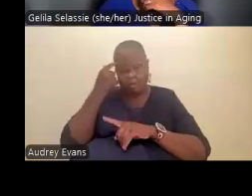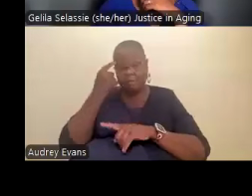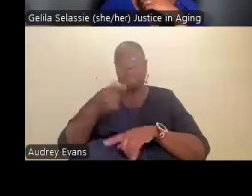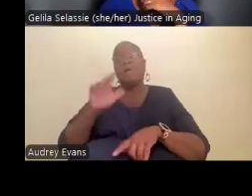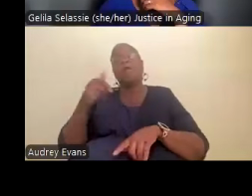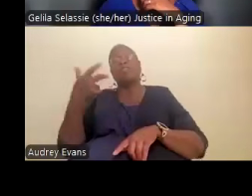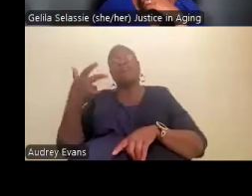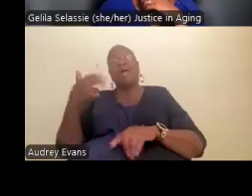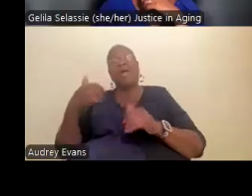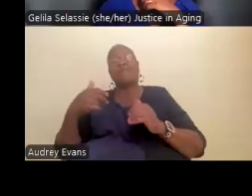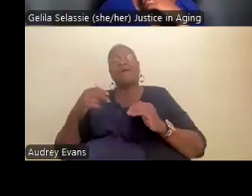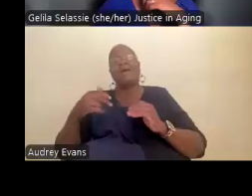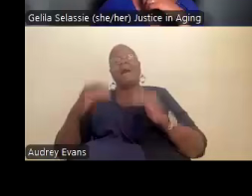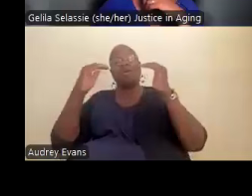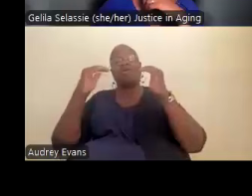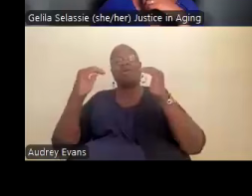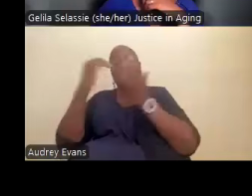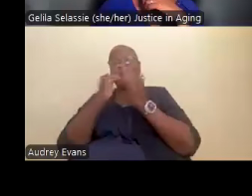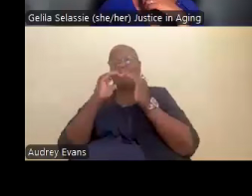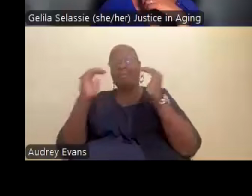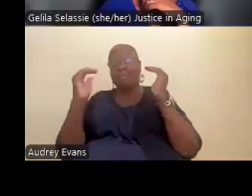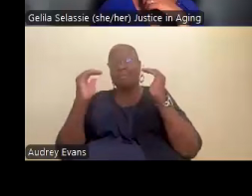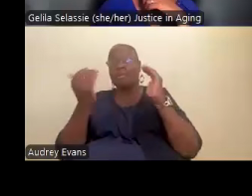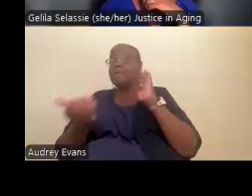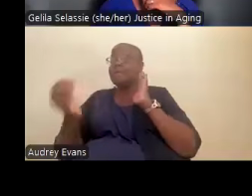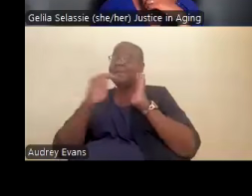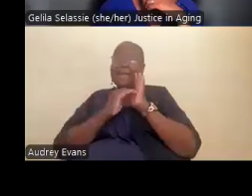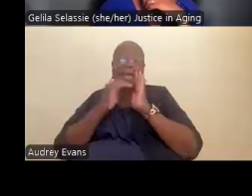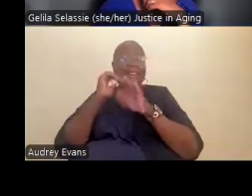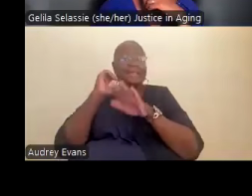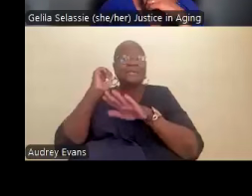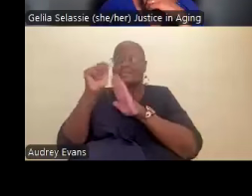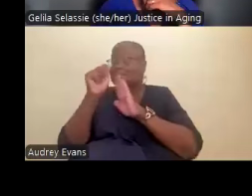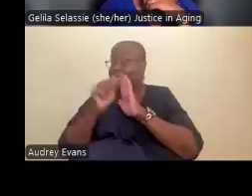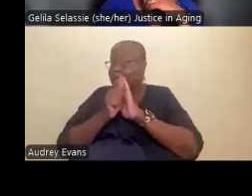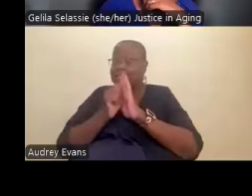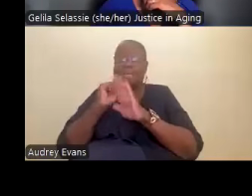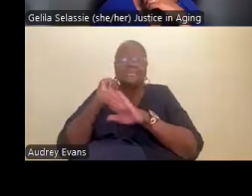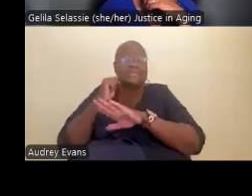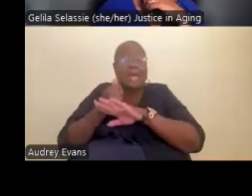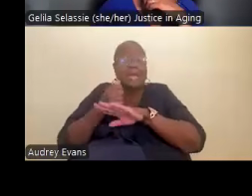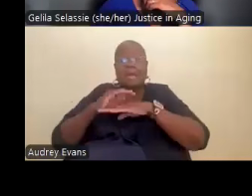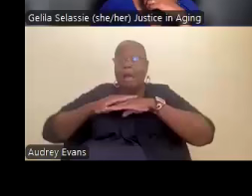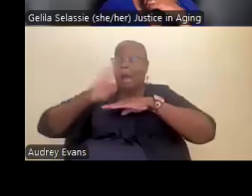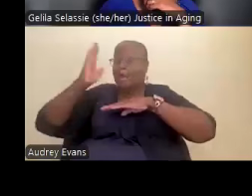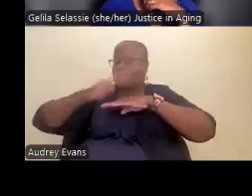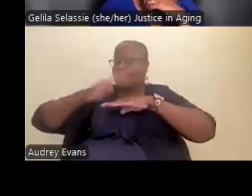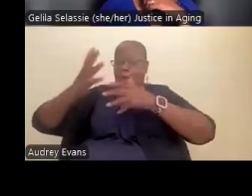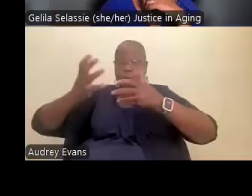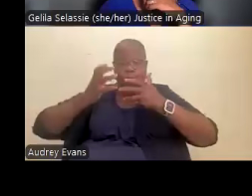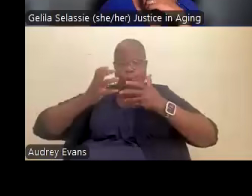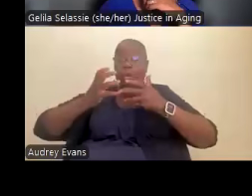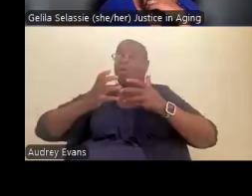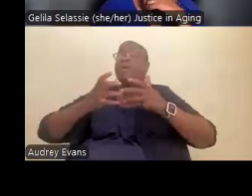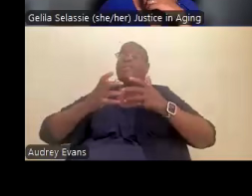have higher income limits. But states, again, can choose to set higher income limits. They can also choose to set